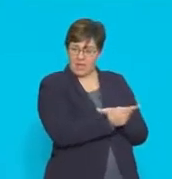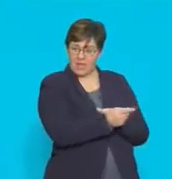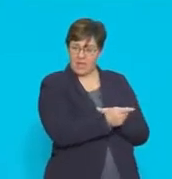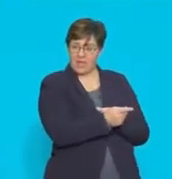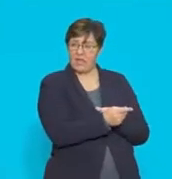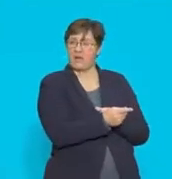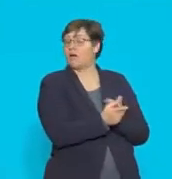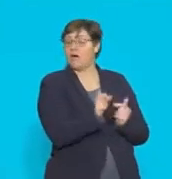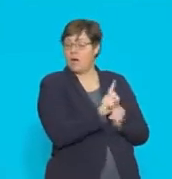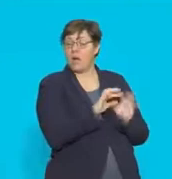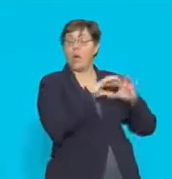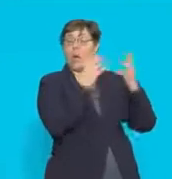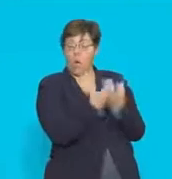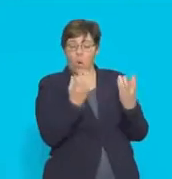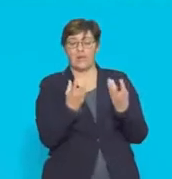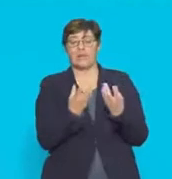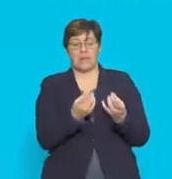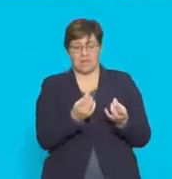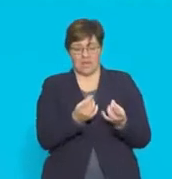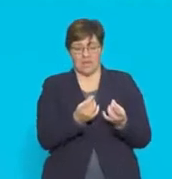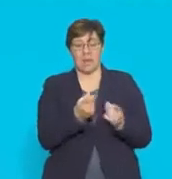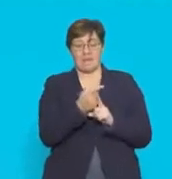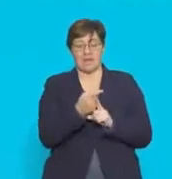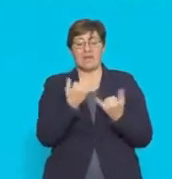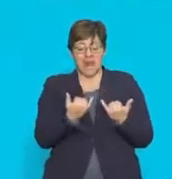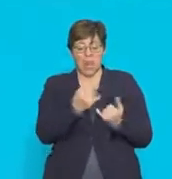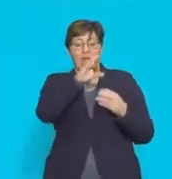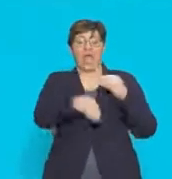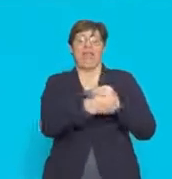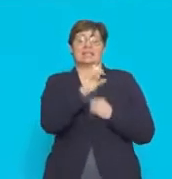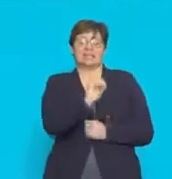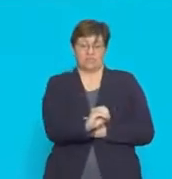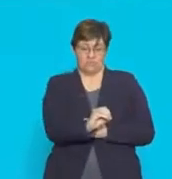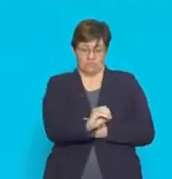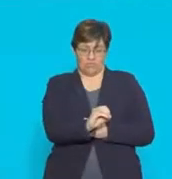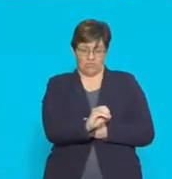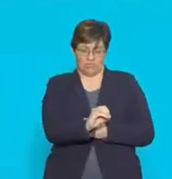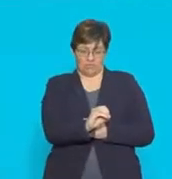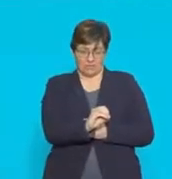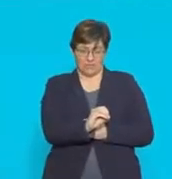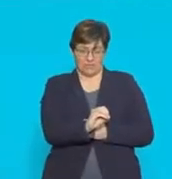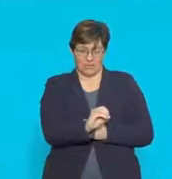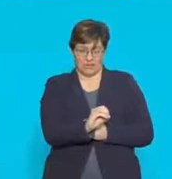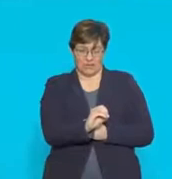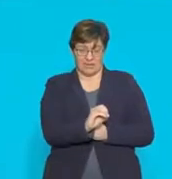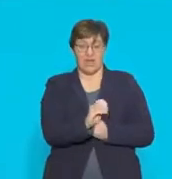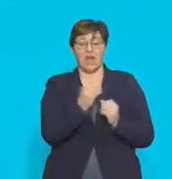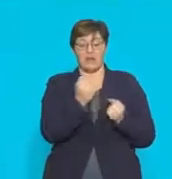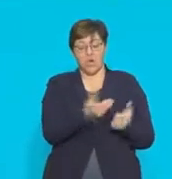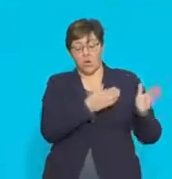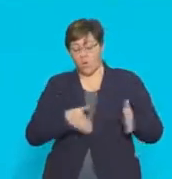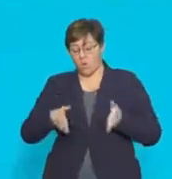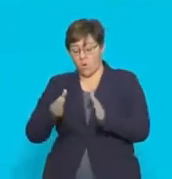as whole numbers, but we must include 0 in order to make whole numbers different from natural numbers. Now we are